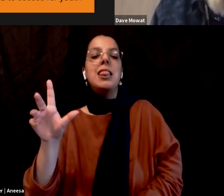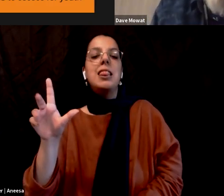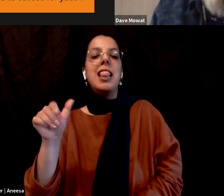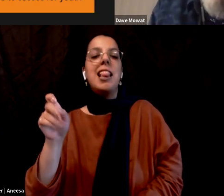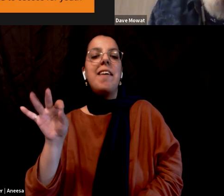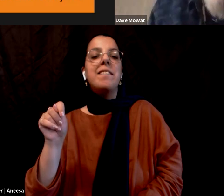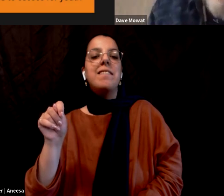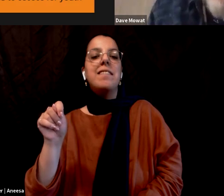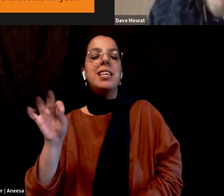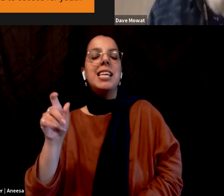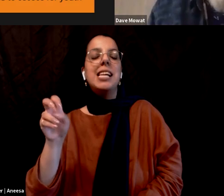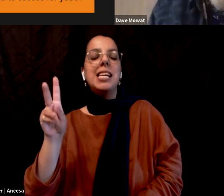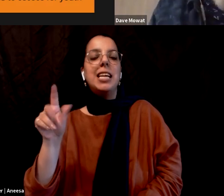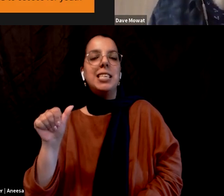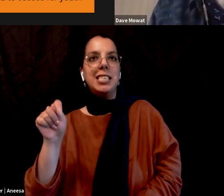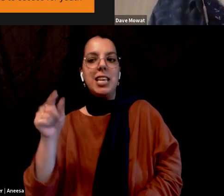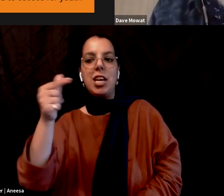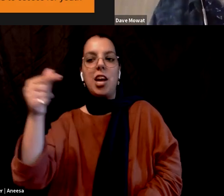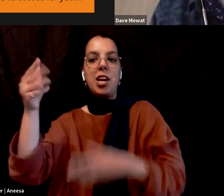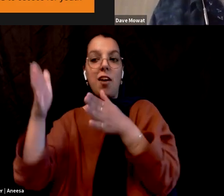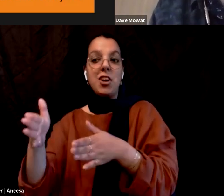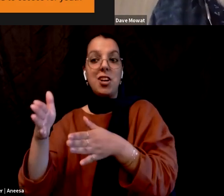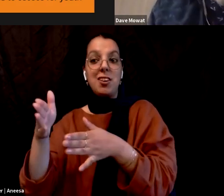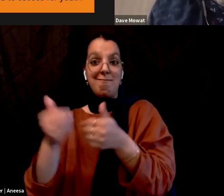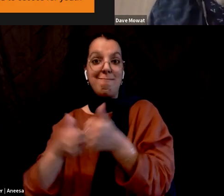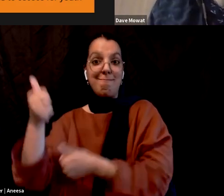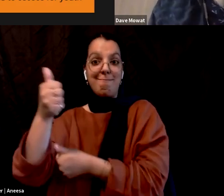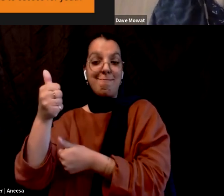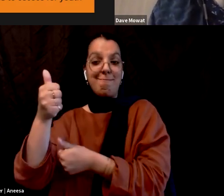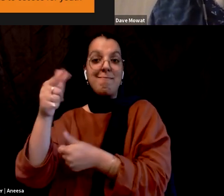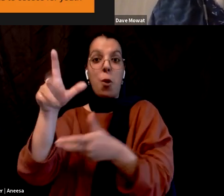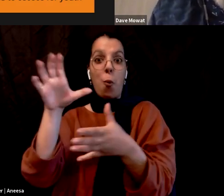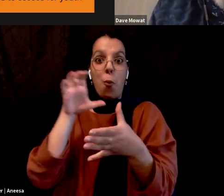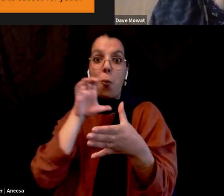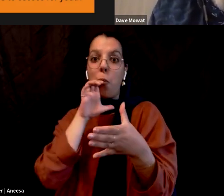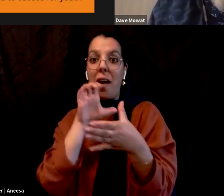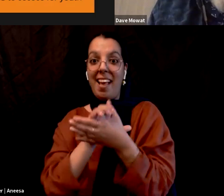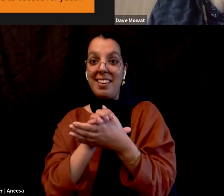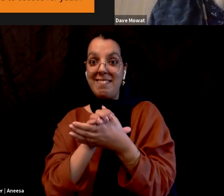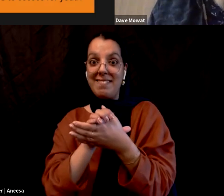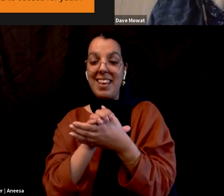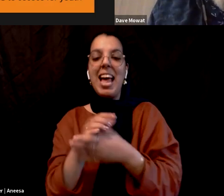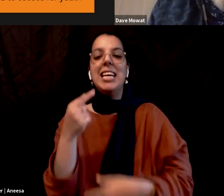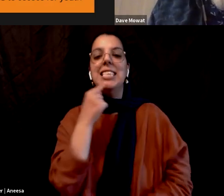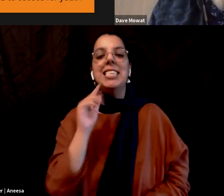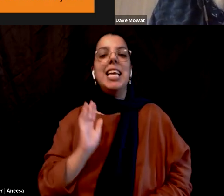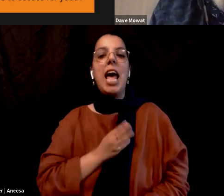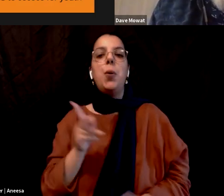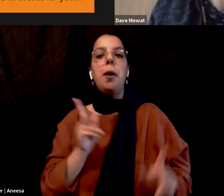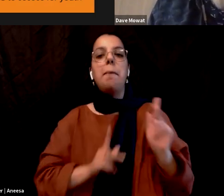Simcoe, she didn't help matters when she said our people were a dirty, drunken,